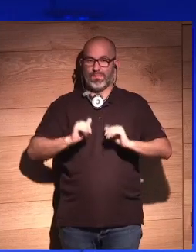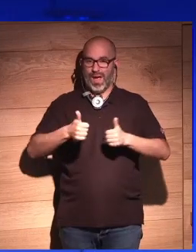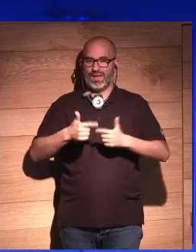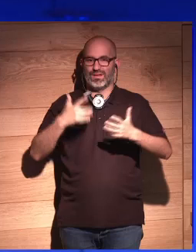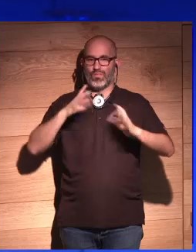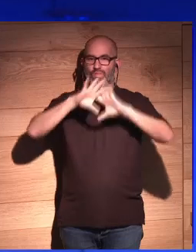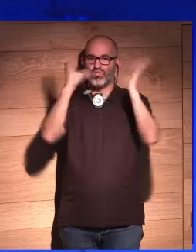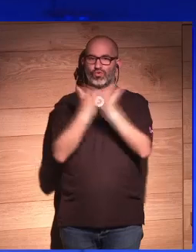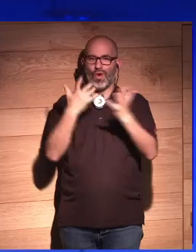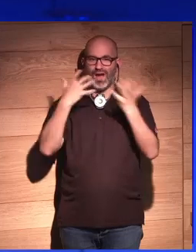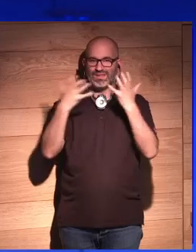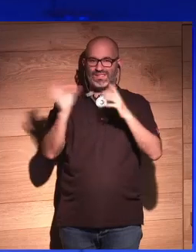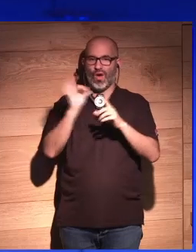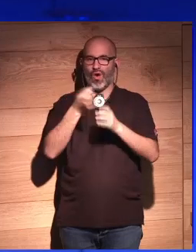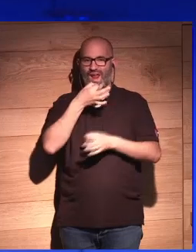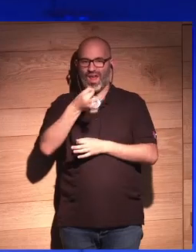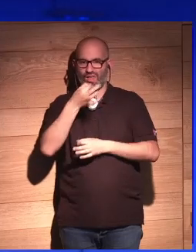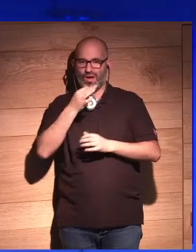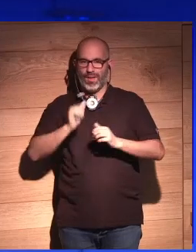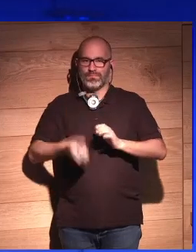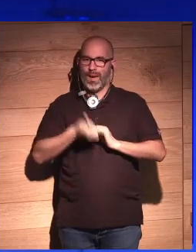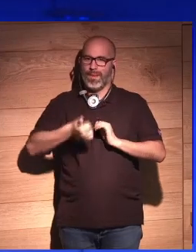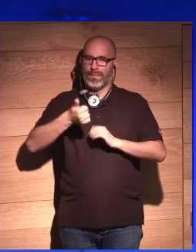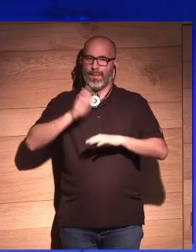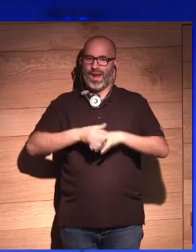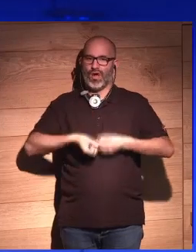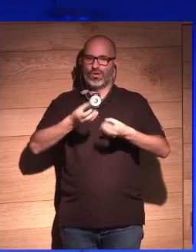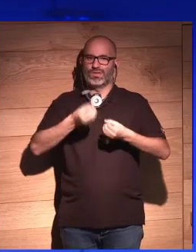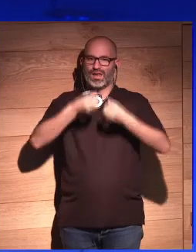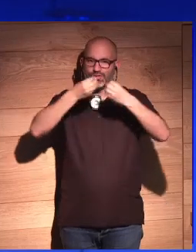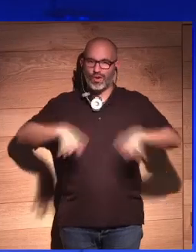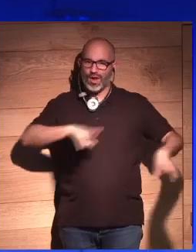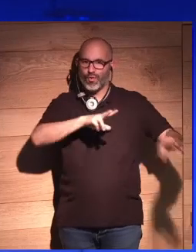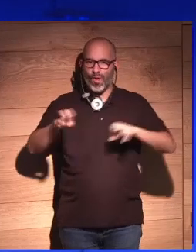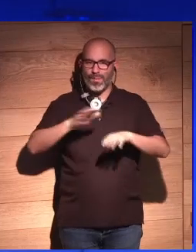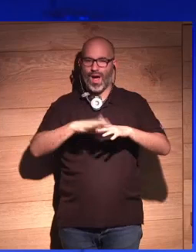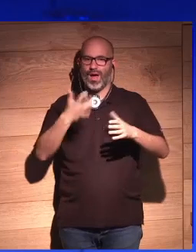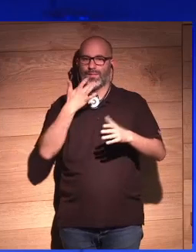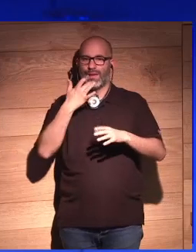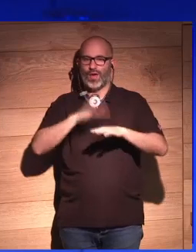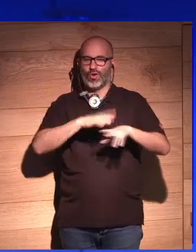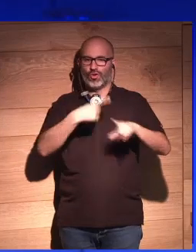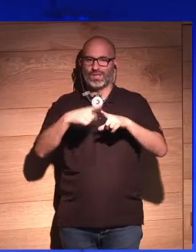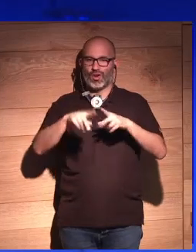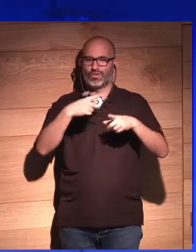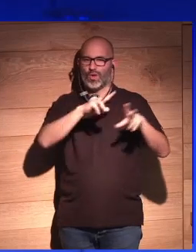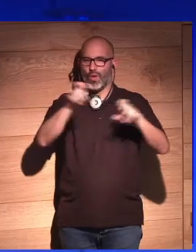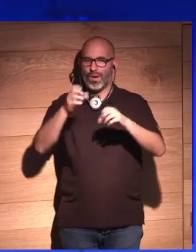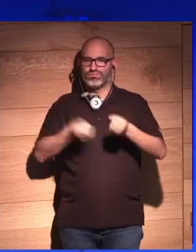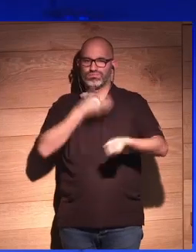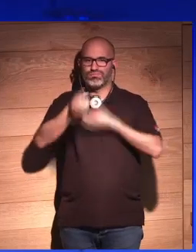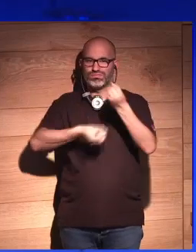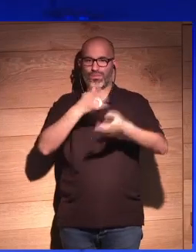A lot more works on Magic Leap. I'm tracking some drone projects that are really super interesting. Things that